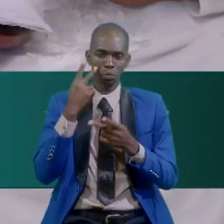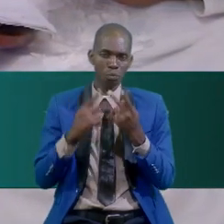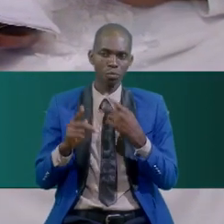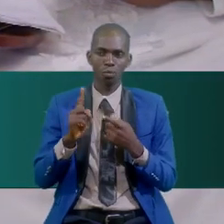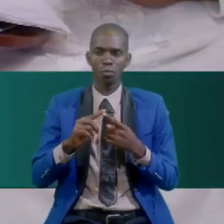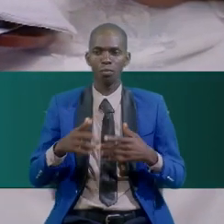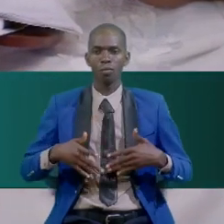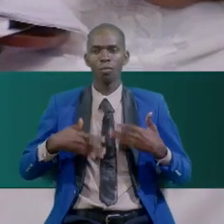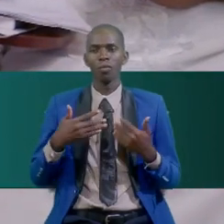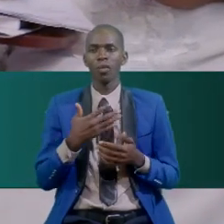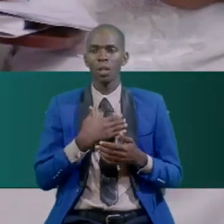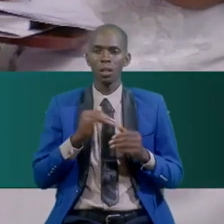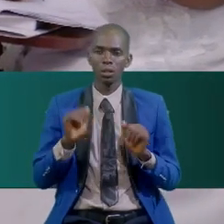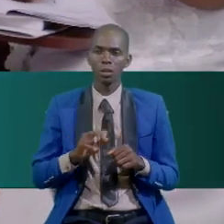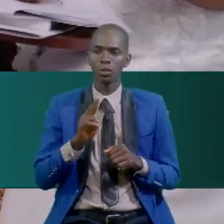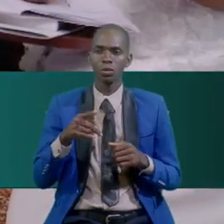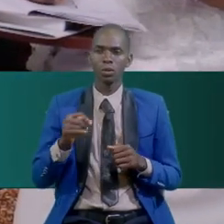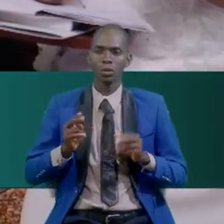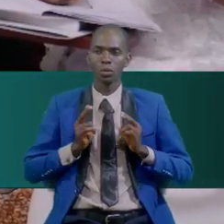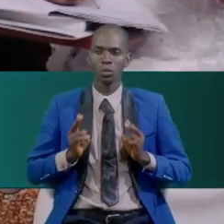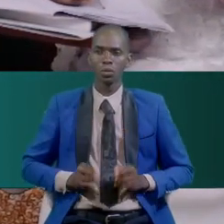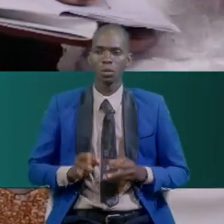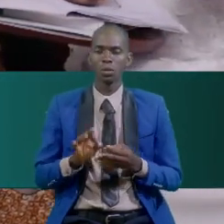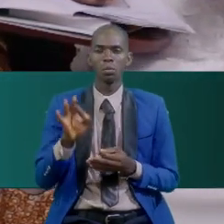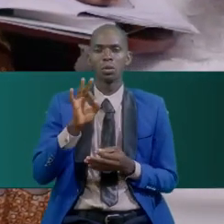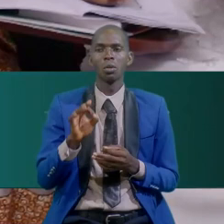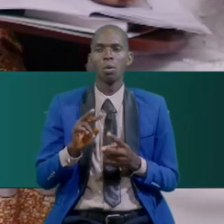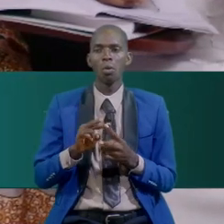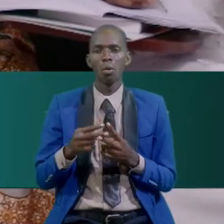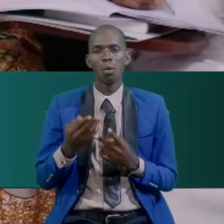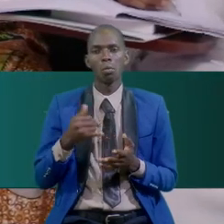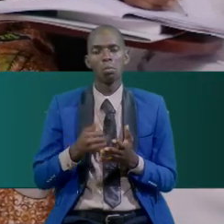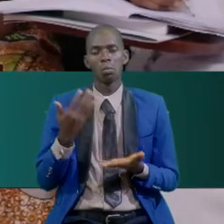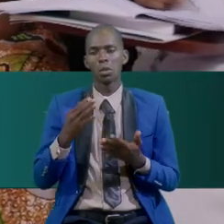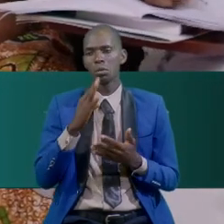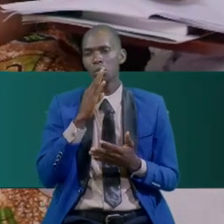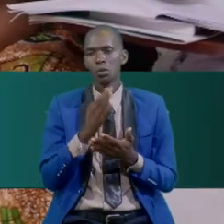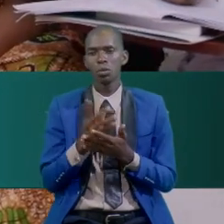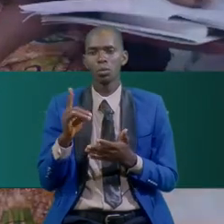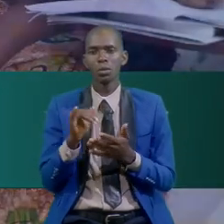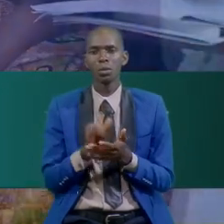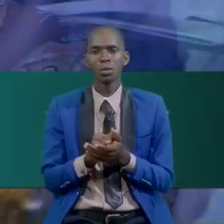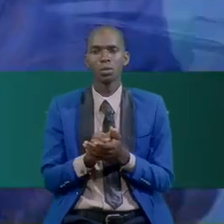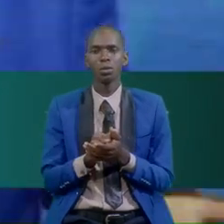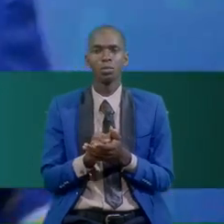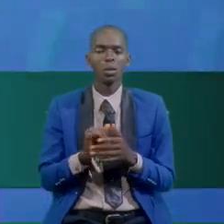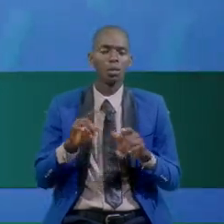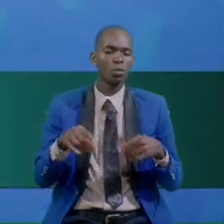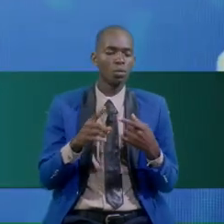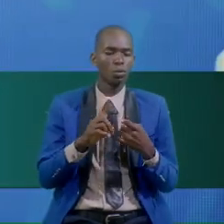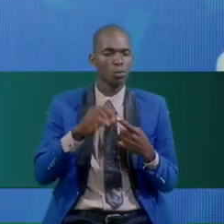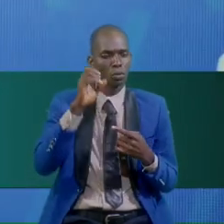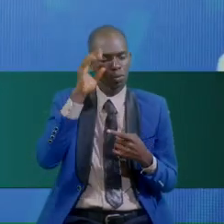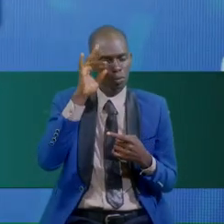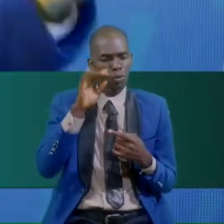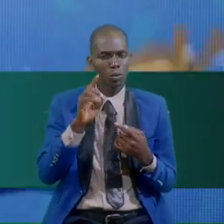human spirit. Or it may be a person that has gone to have what they call the Jew or whatever to